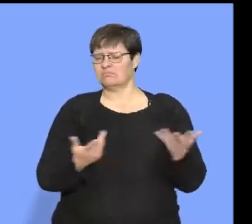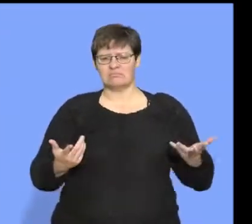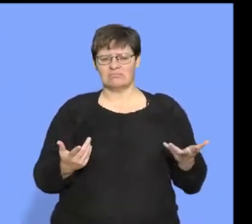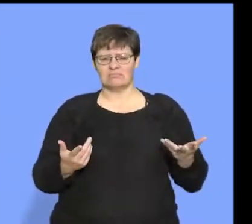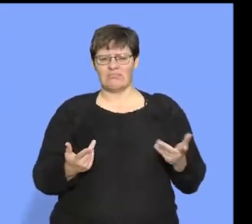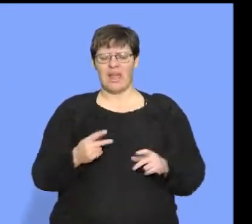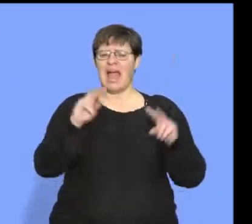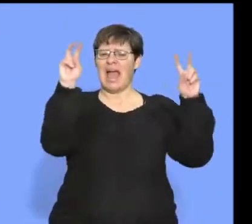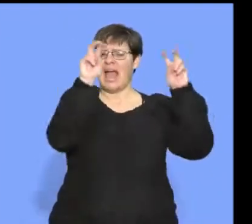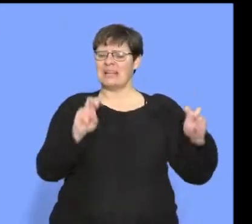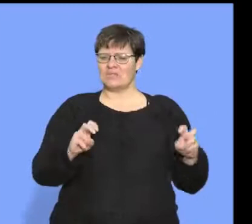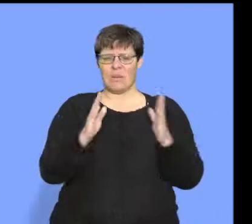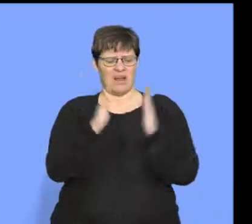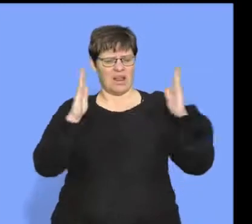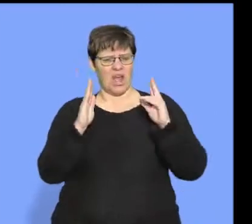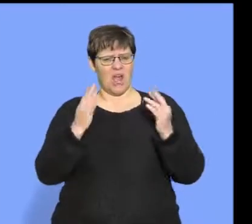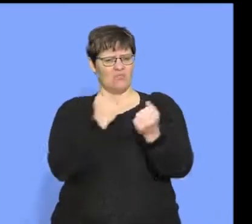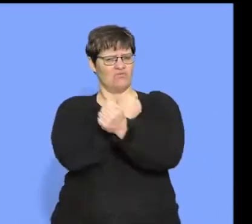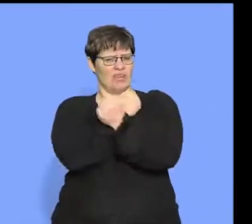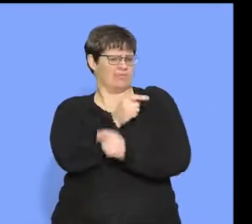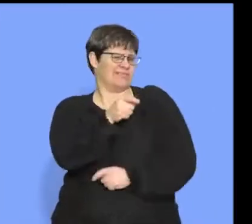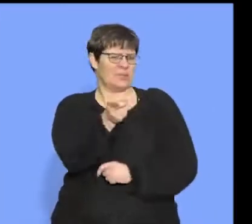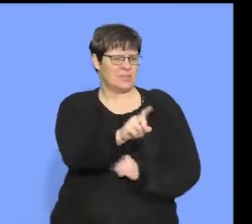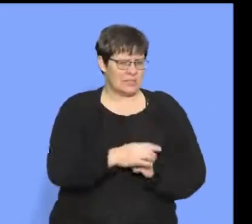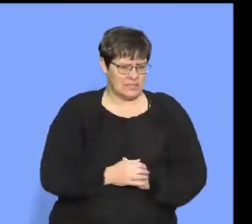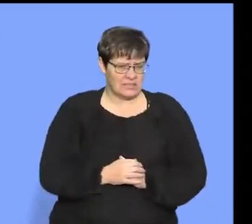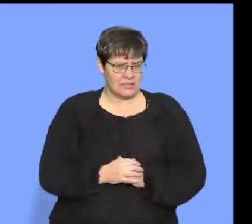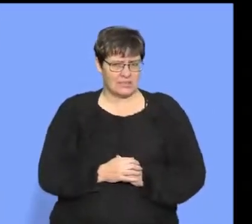So what is electromagnetic radiation? Well,